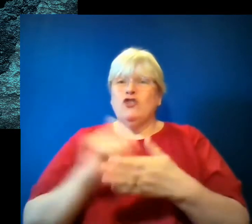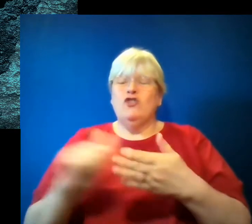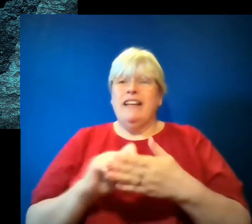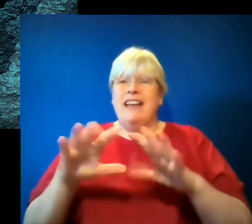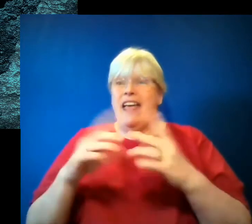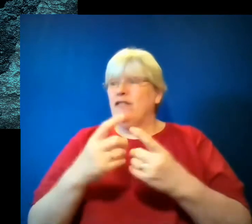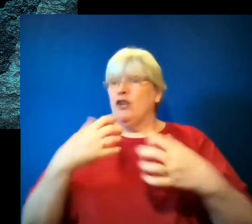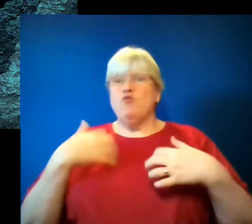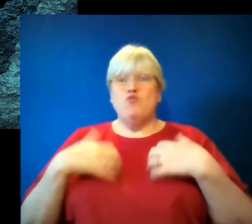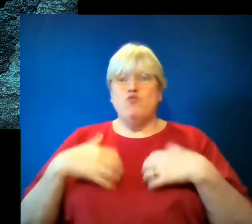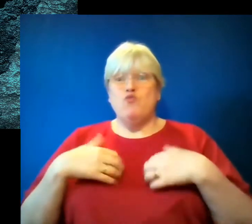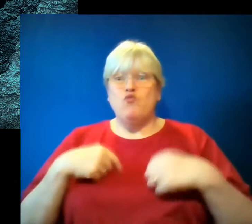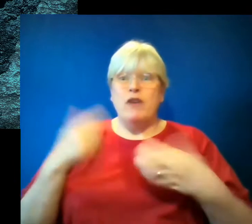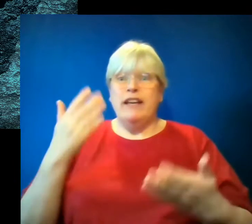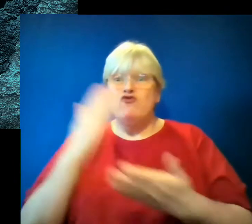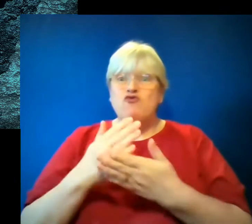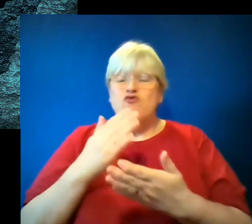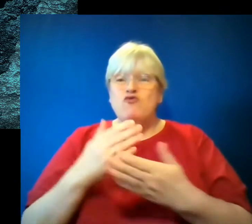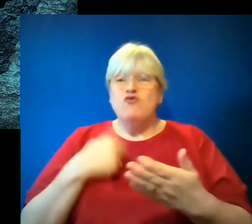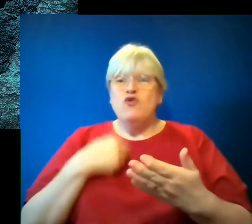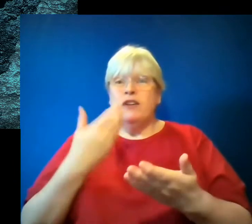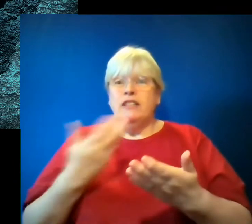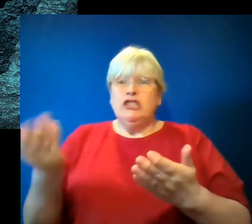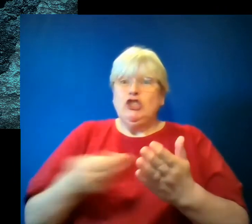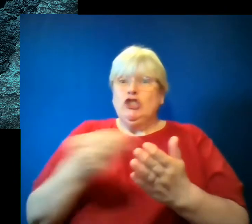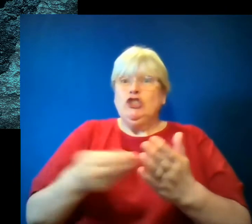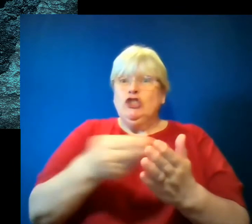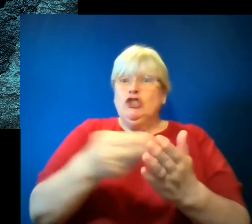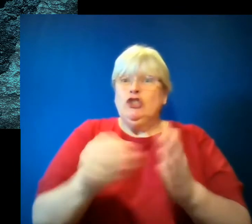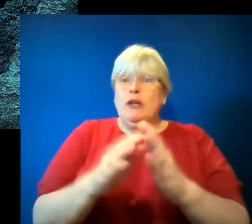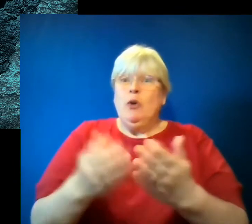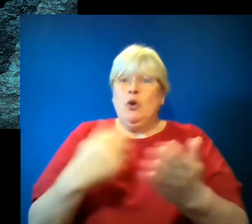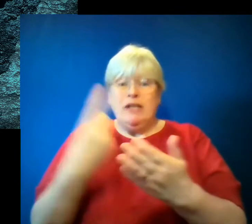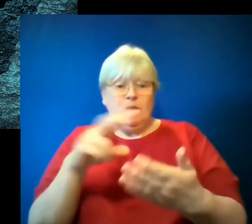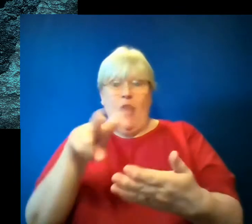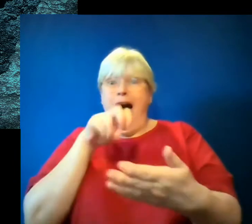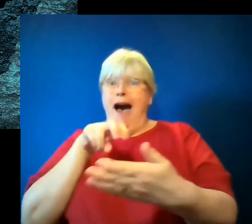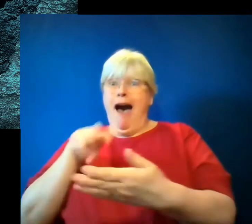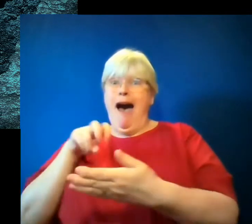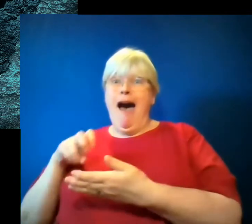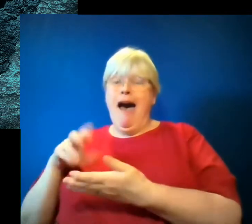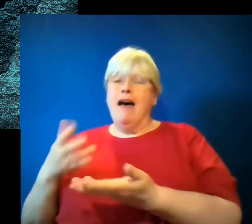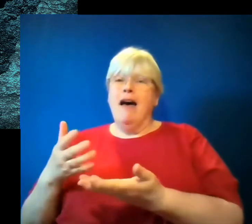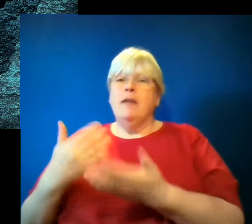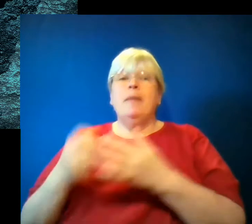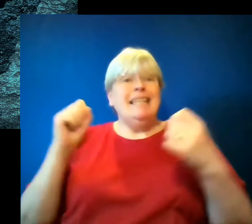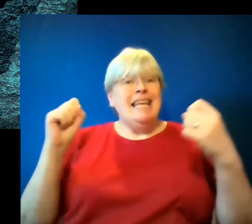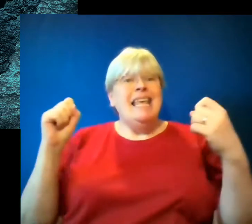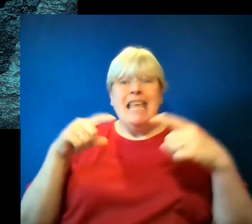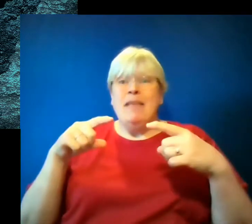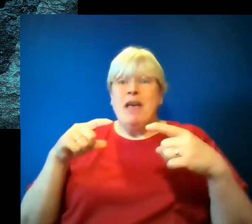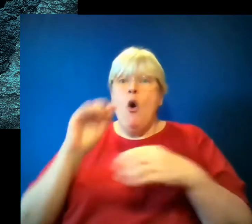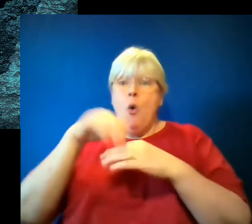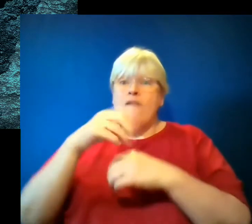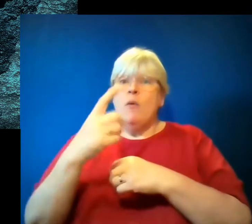exciting and true, and to pour it into a book for someone else to take out again. And so I emailed more than